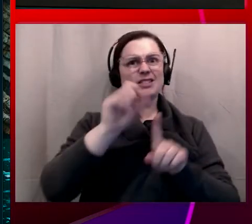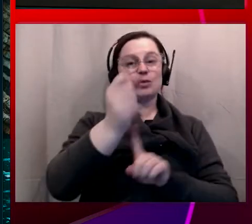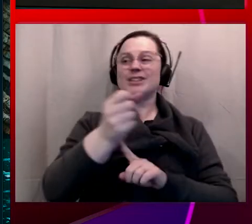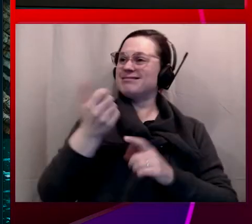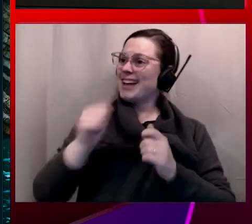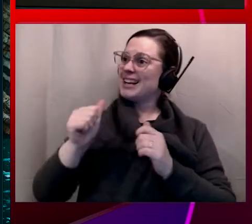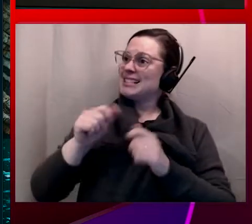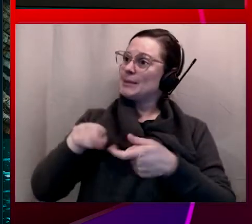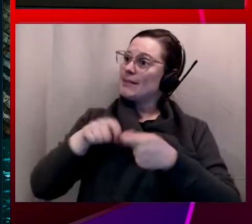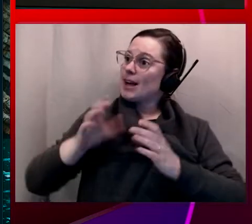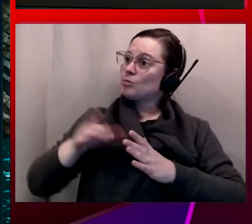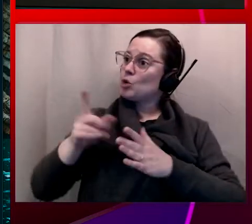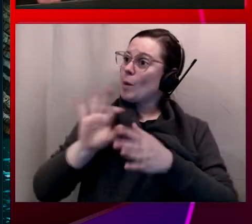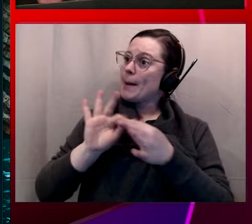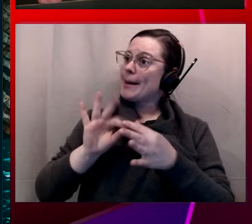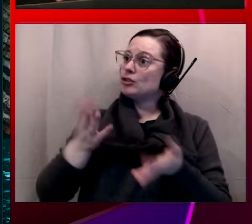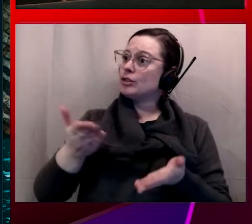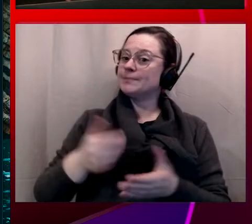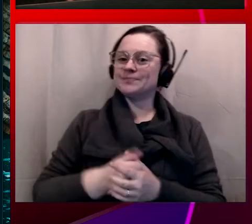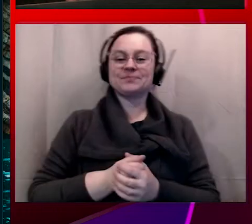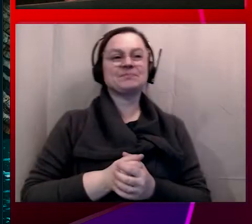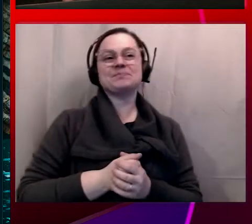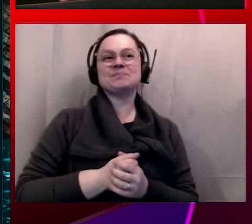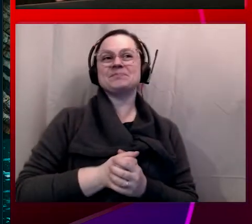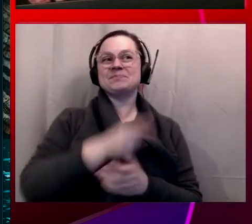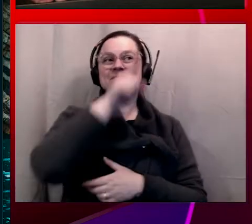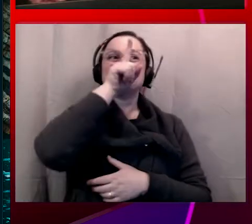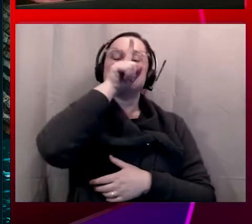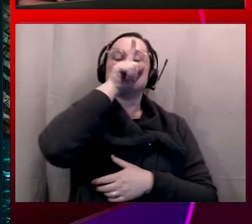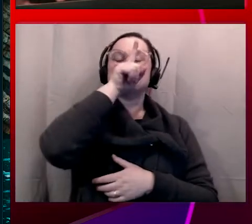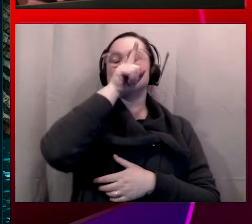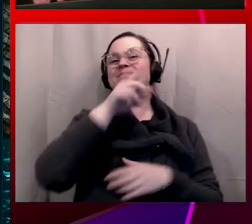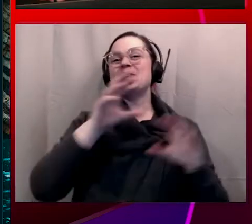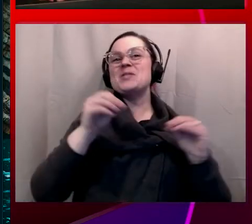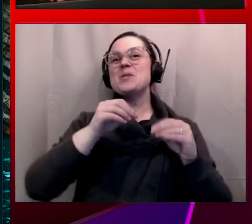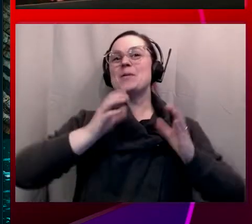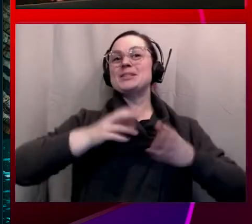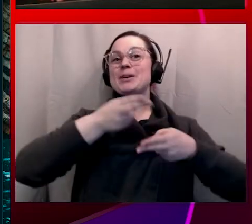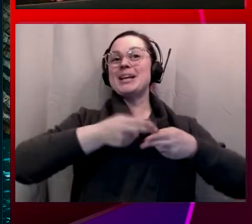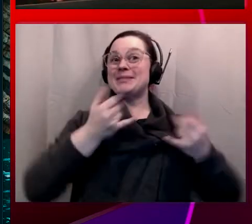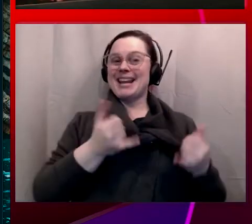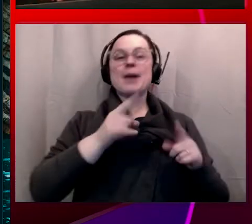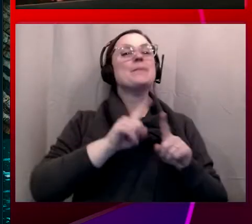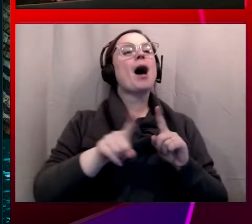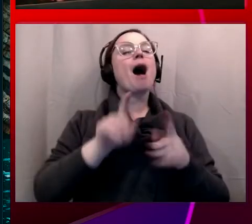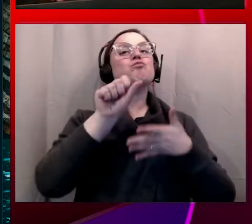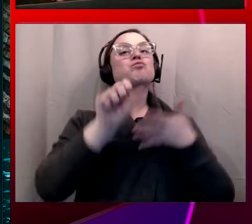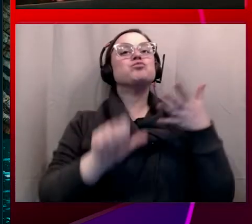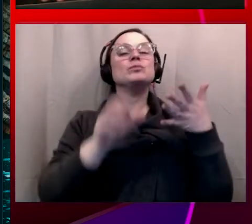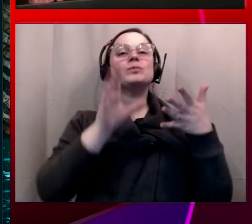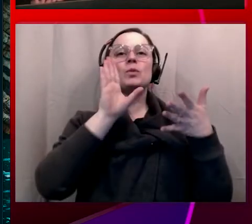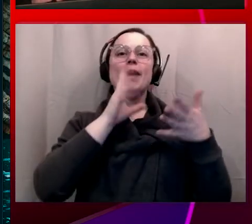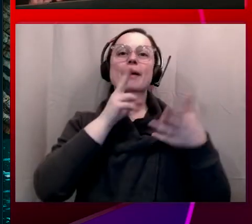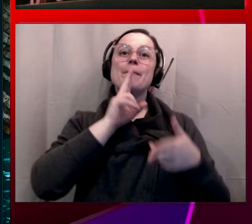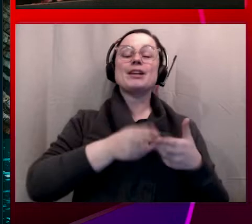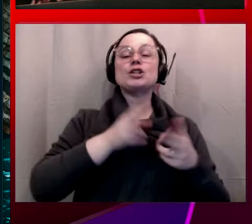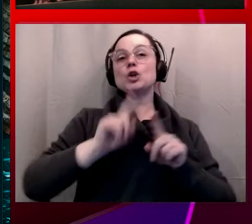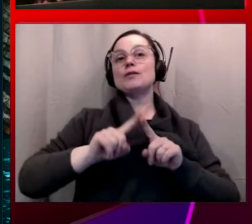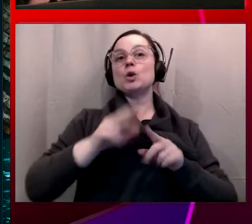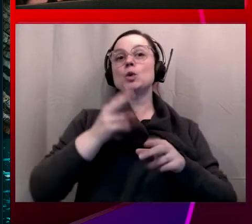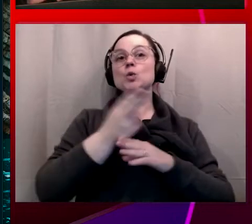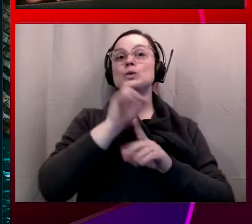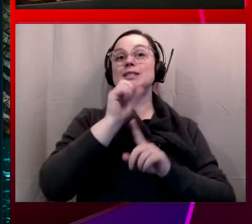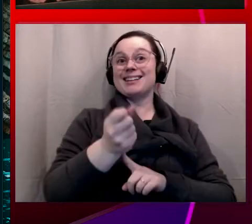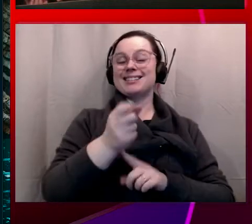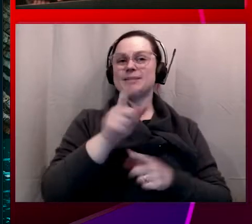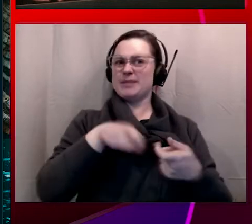mention? We're not going to mention any customer names today, but we can mention a couple use cases, particularly the